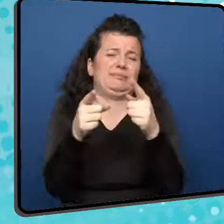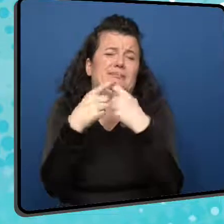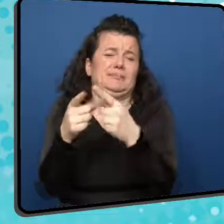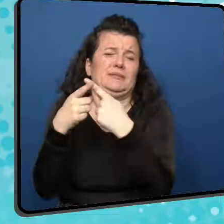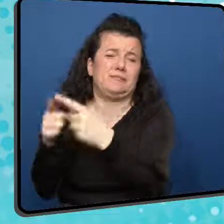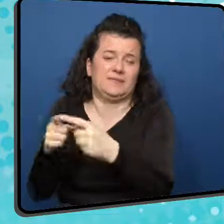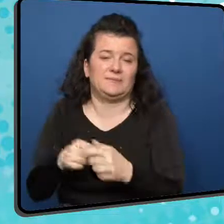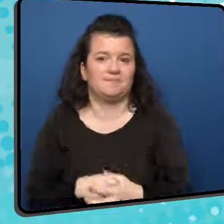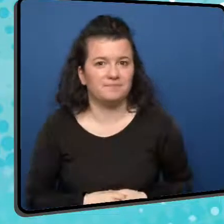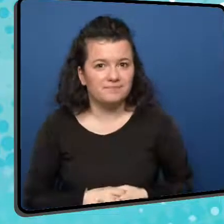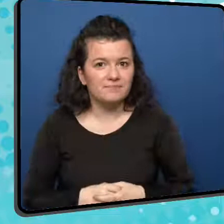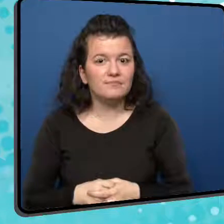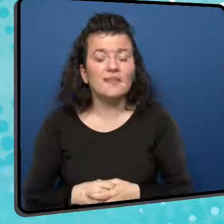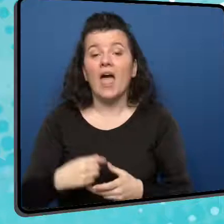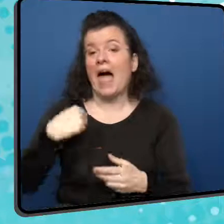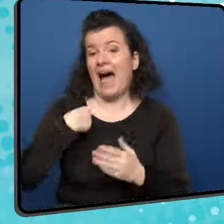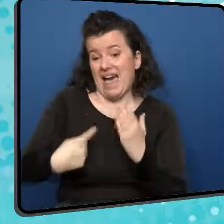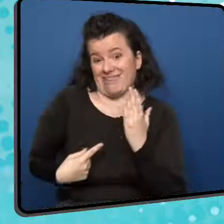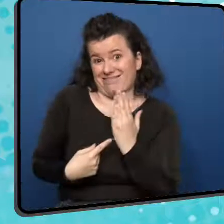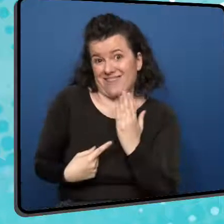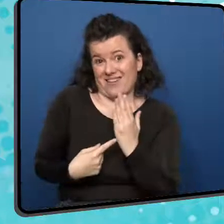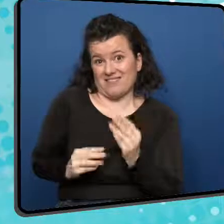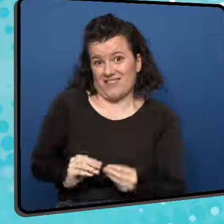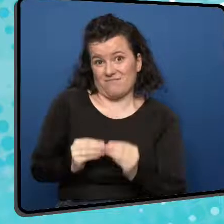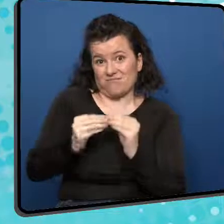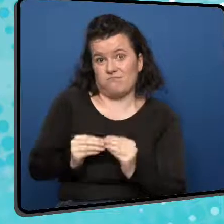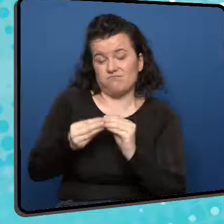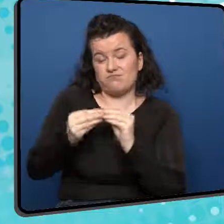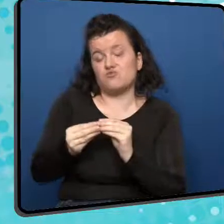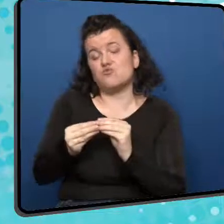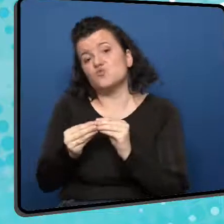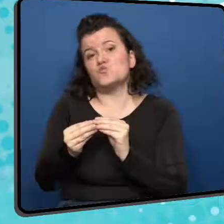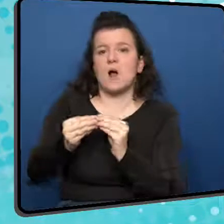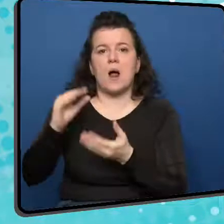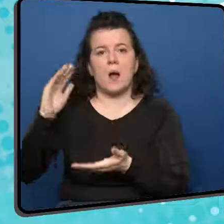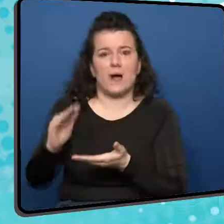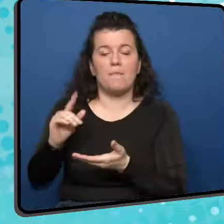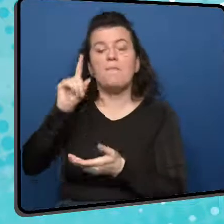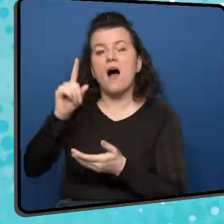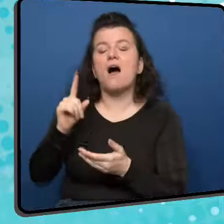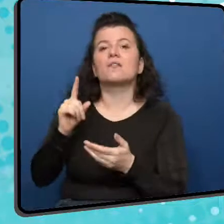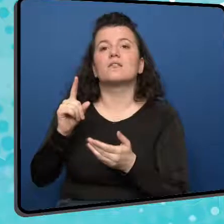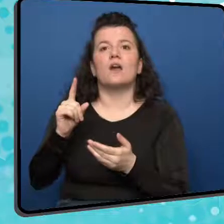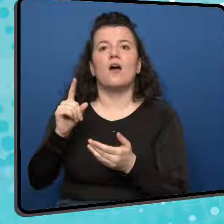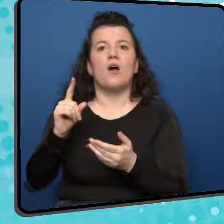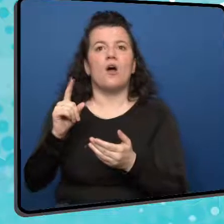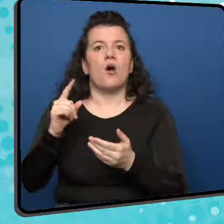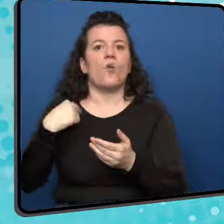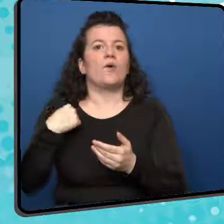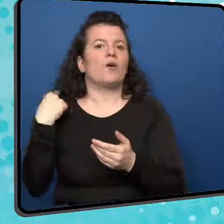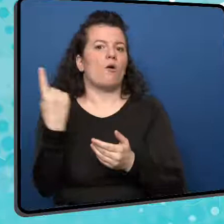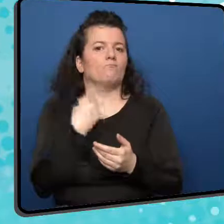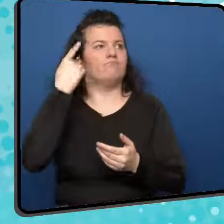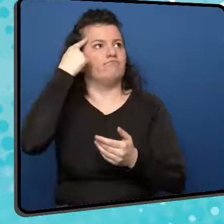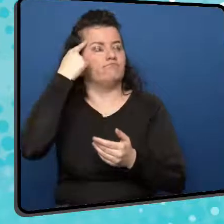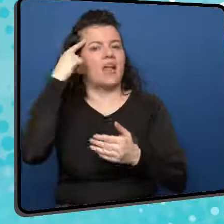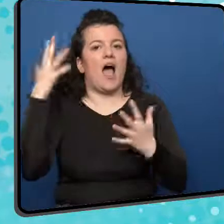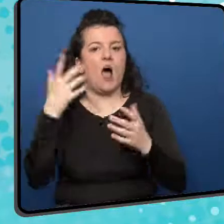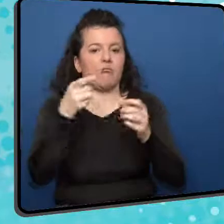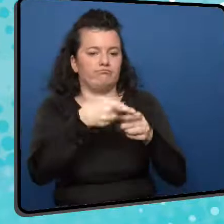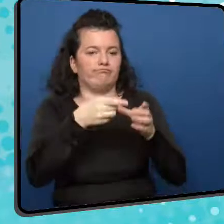the technical side of things as well, we spend a lot of time around upskilling the team, as well as